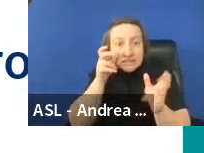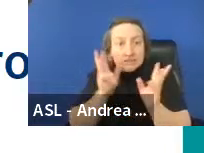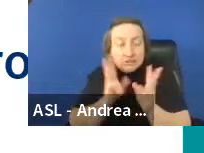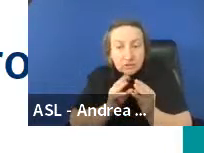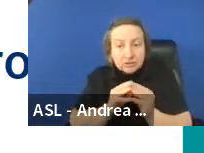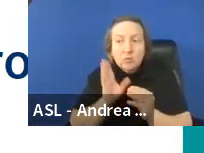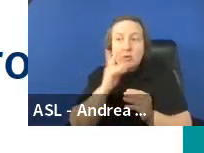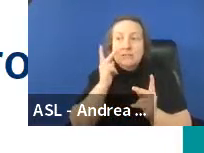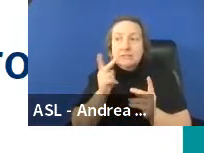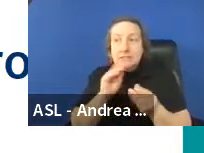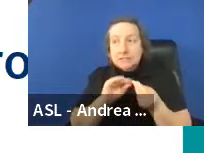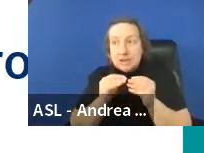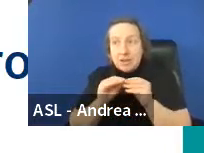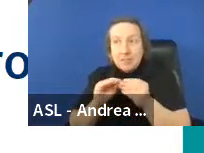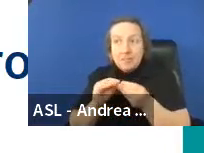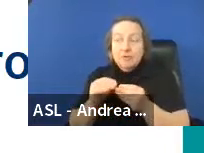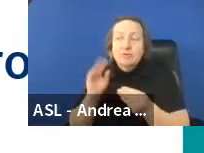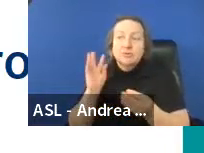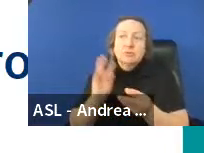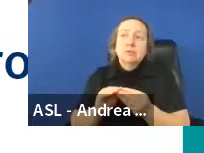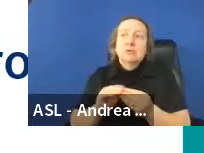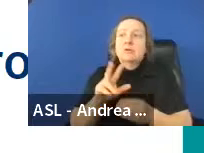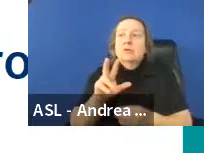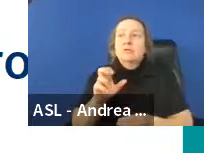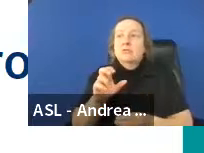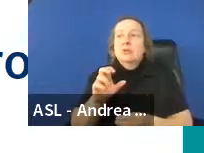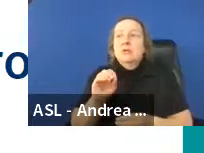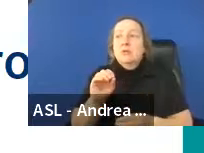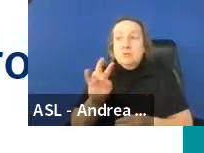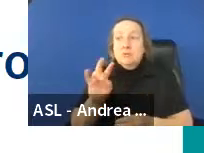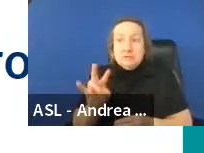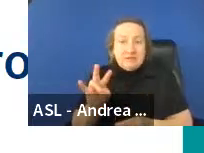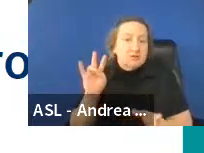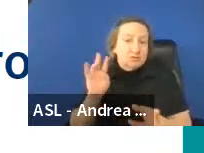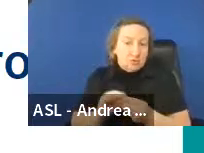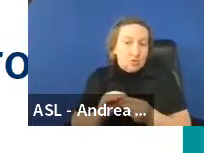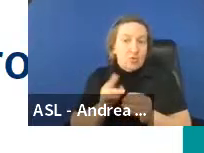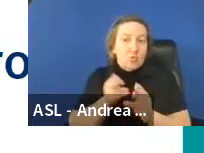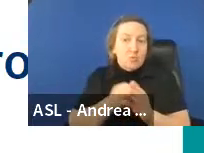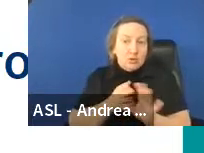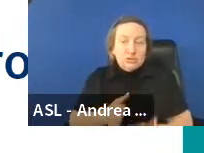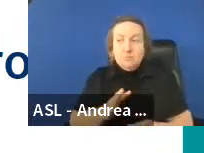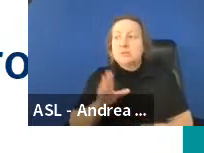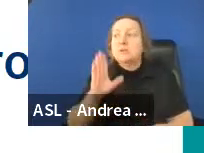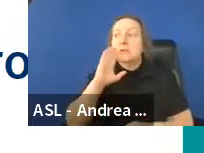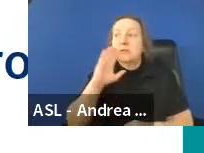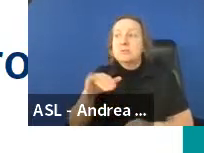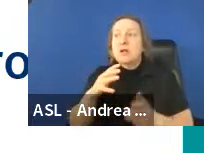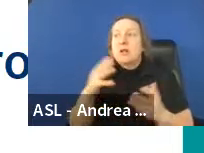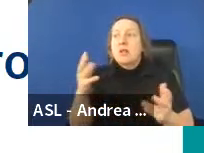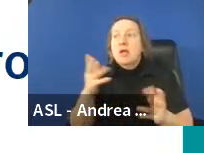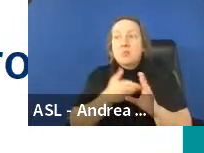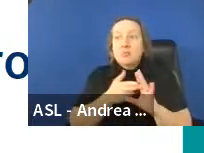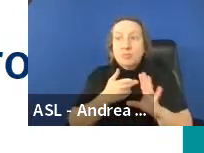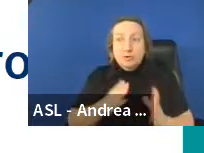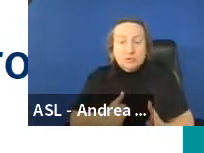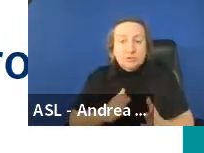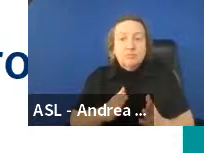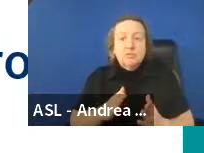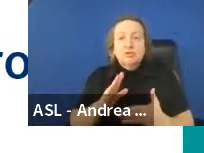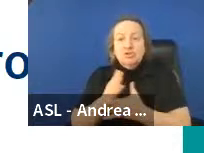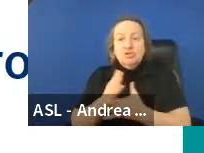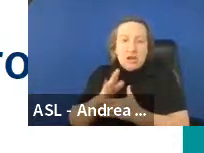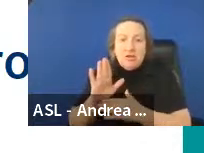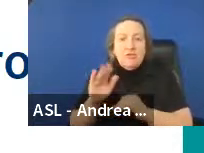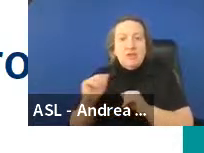These numbers add up to a total of 307 total participants, but please keep in mind that a lot of these participants shared their